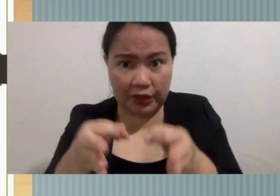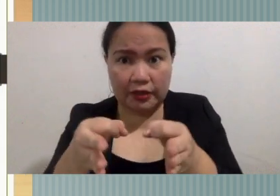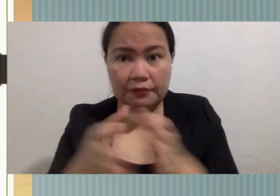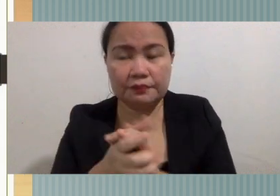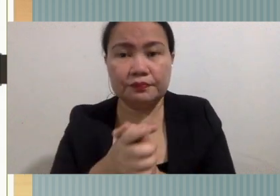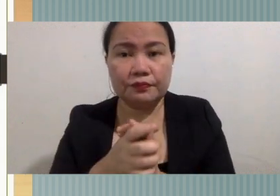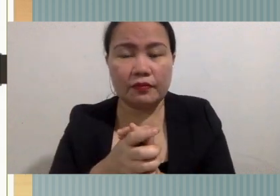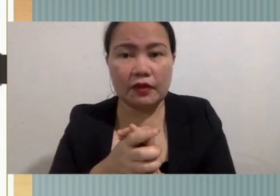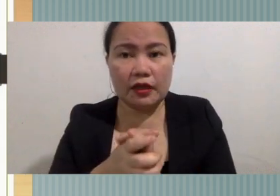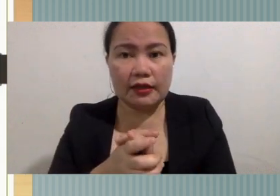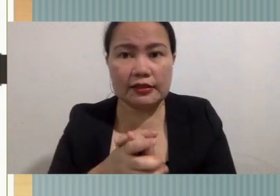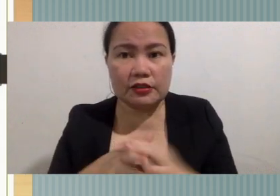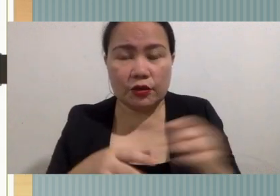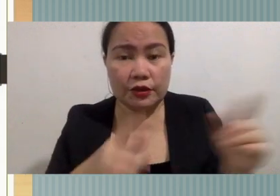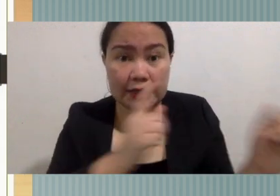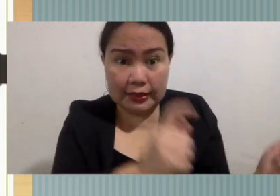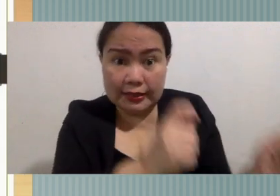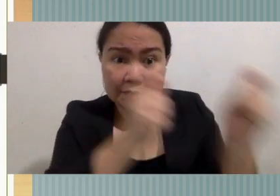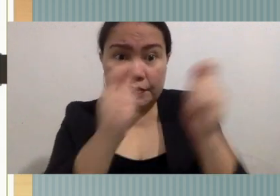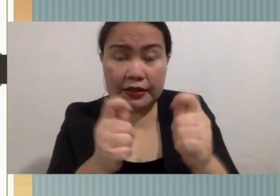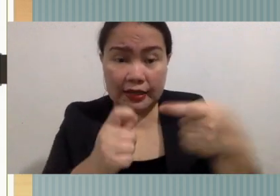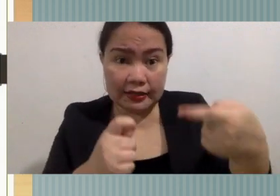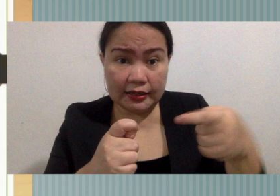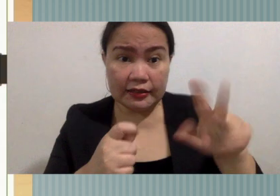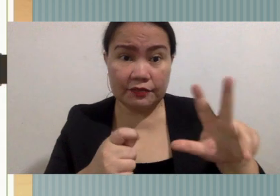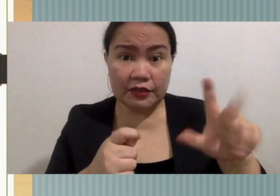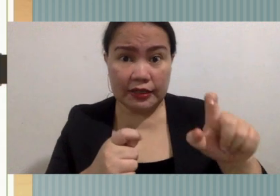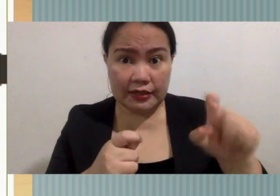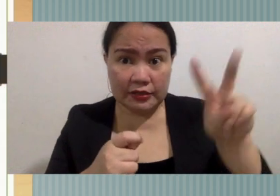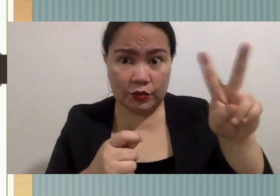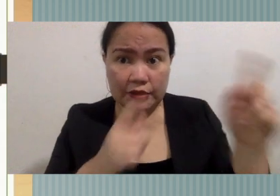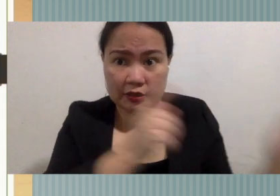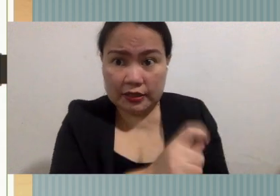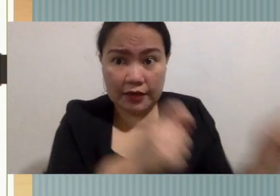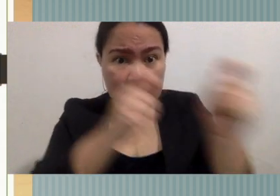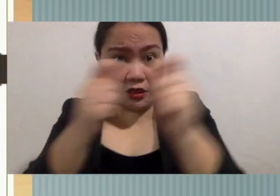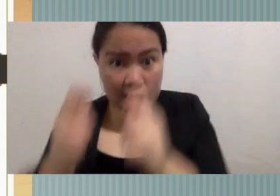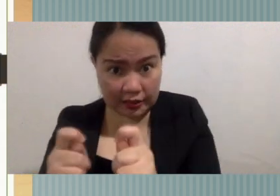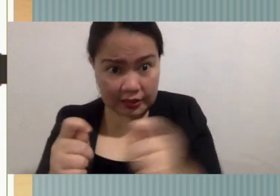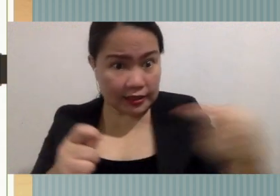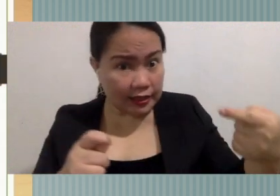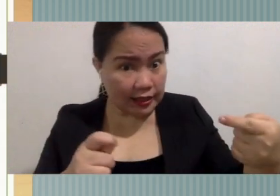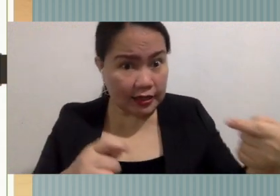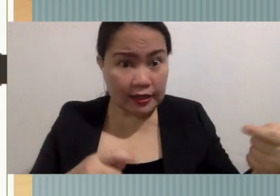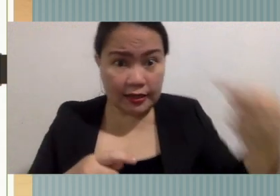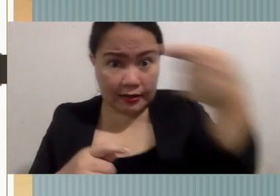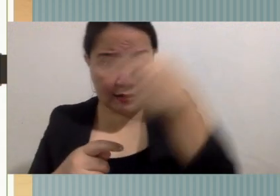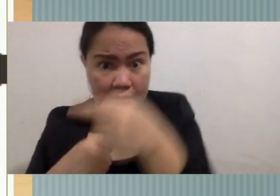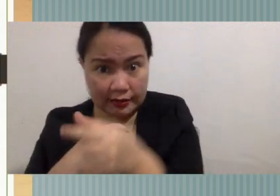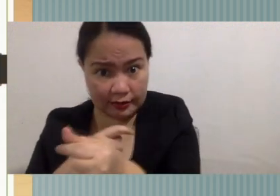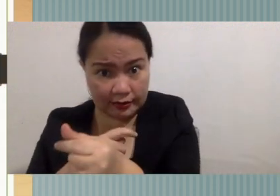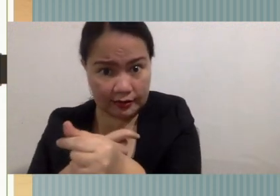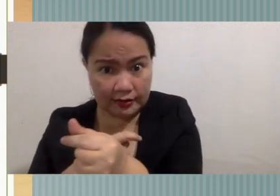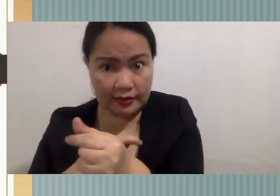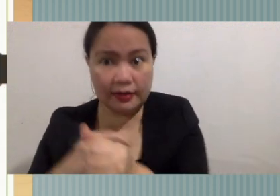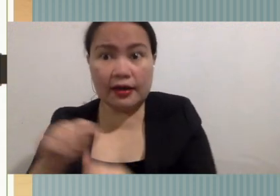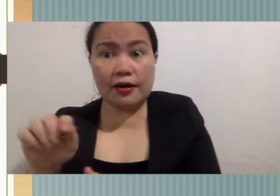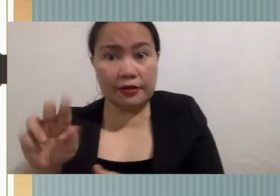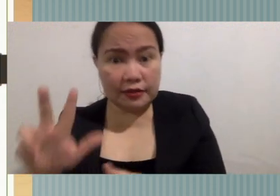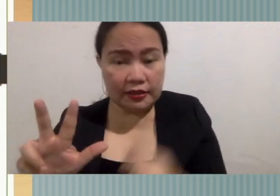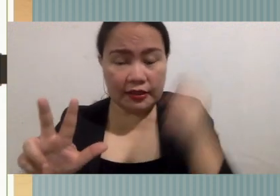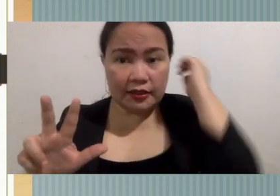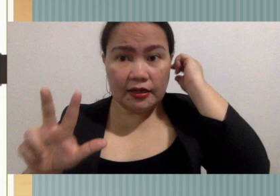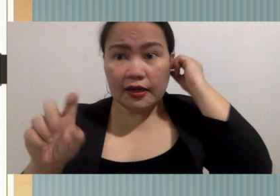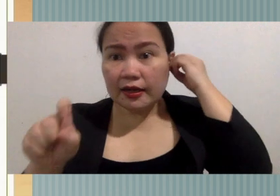sa right side, so kailangan natin yan ilipat sa left side, kaya magiging positive 3x squared yan.